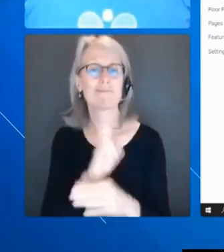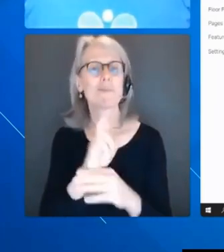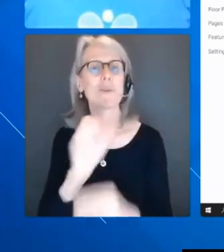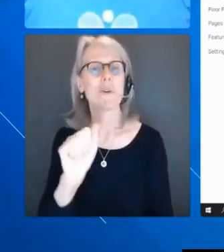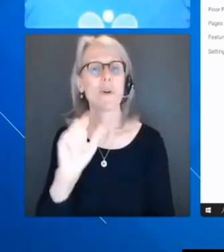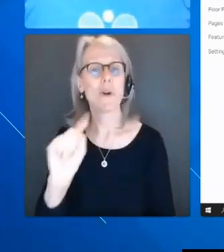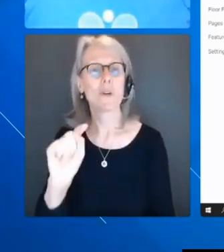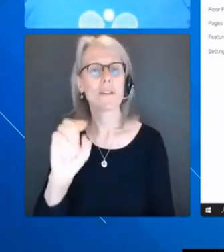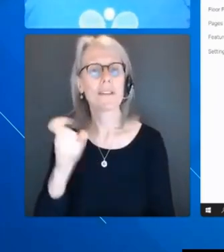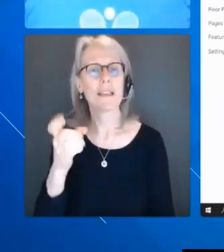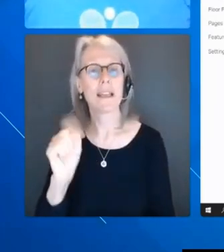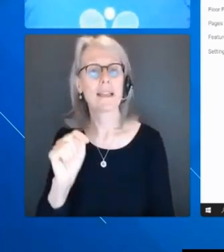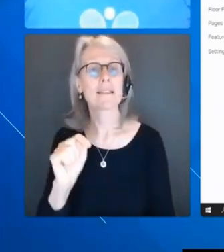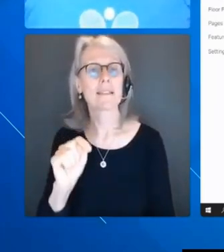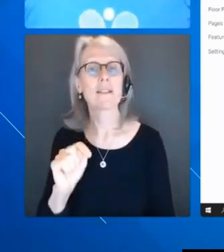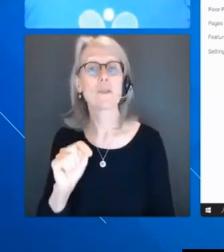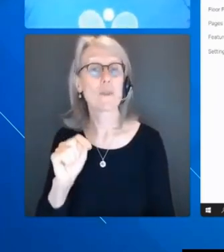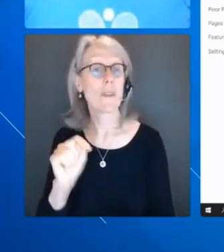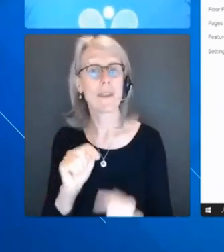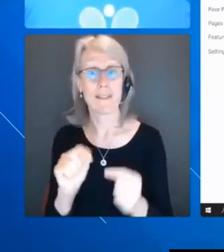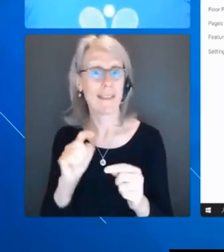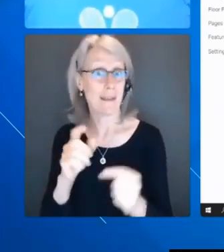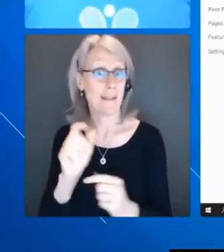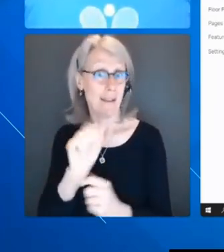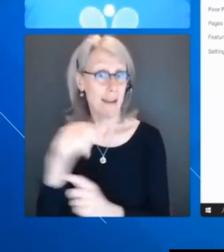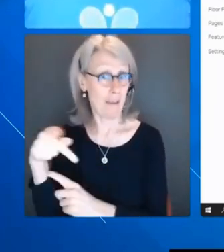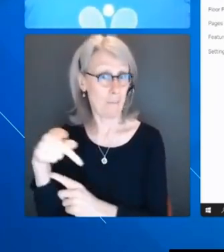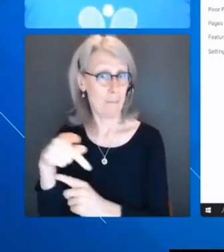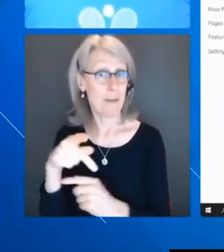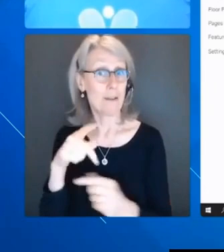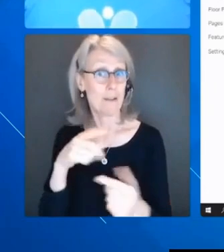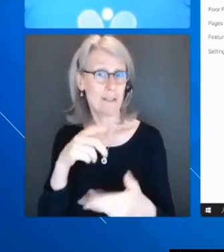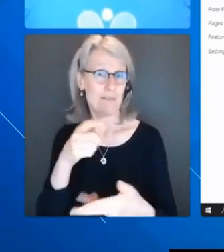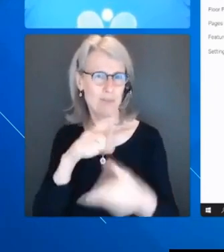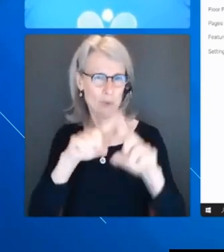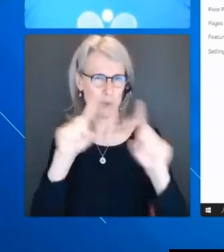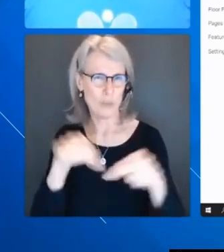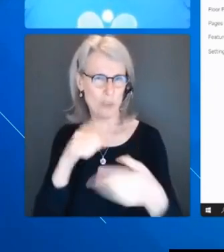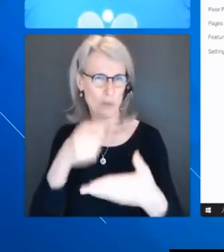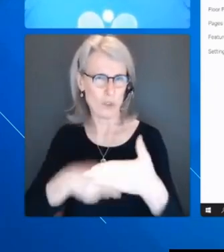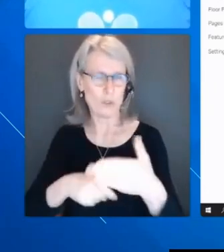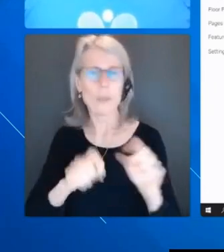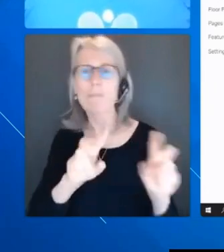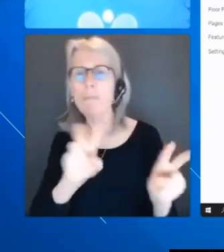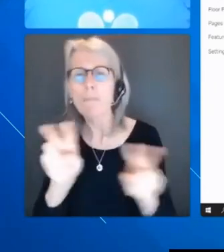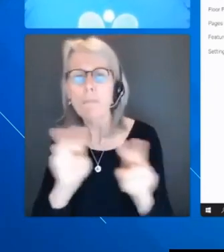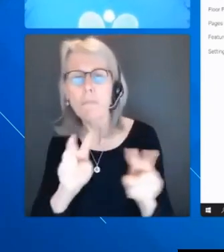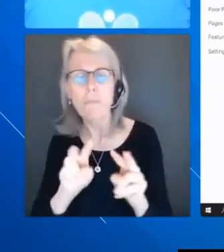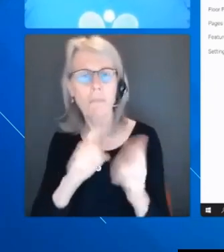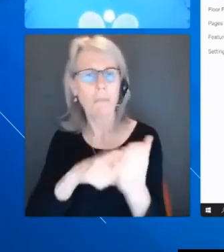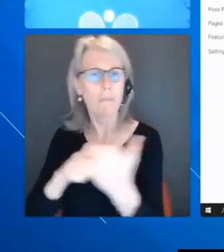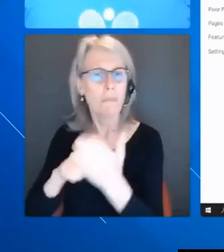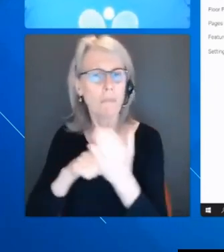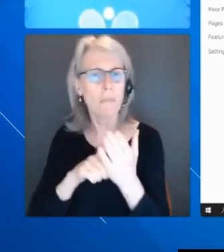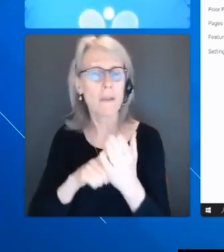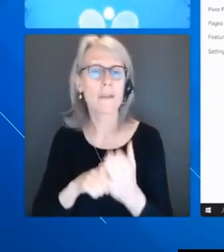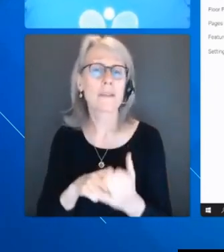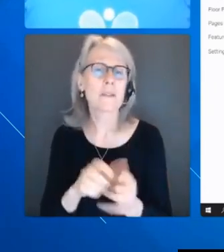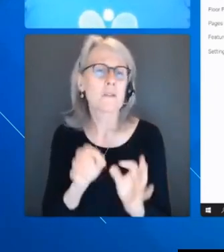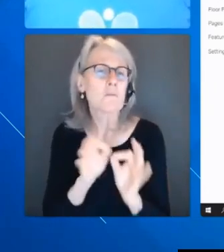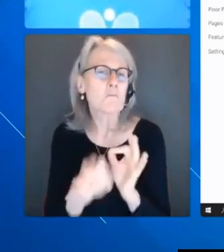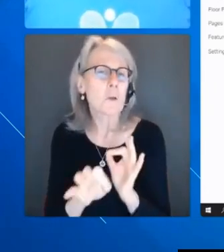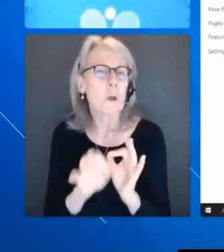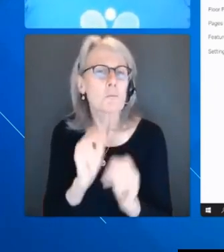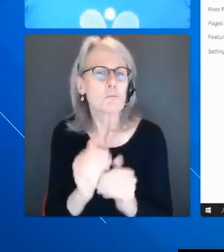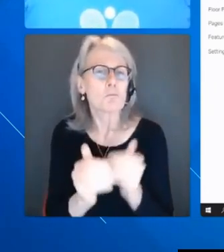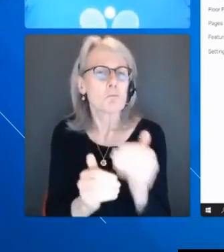can interact and engage with screen readers. Again, small things, but again, can make a really impactful experience to making sure